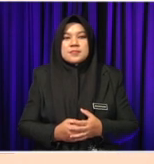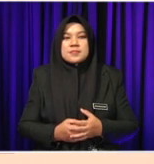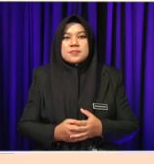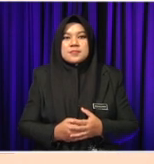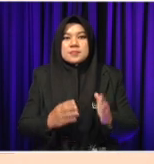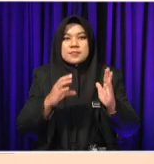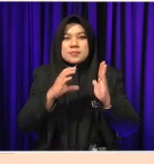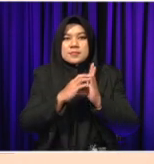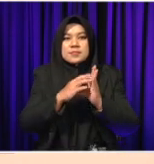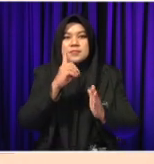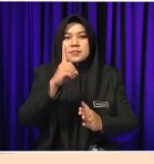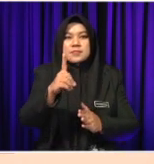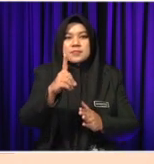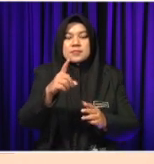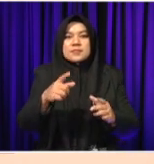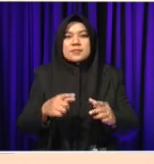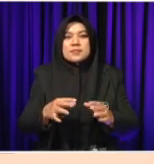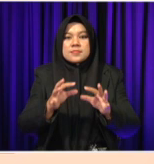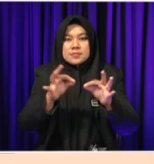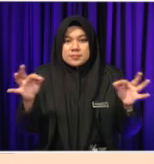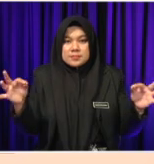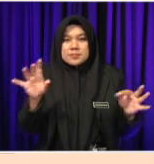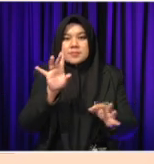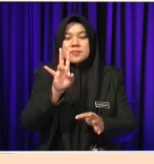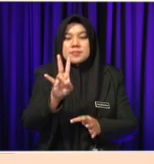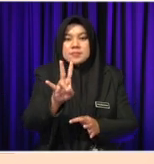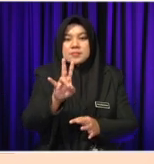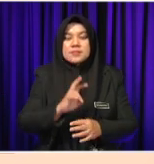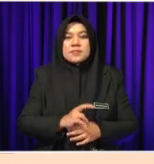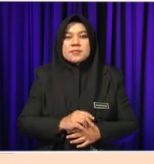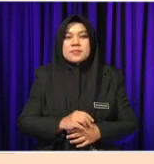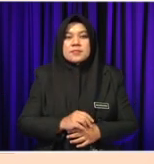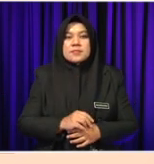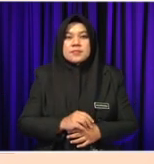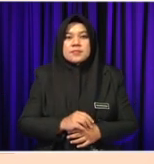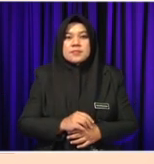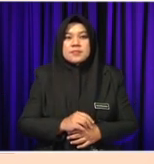From stanza 1, line 7. 7, what is it?